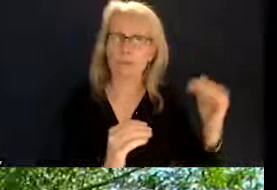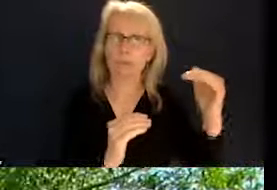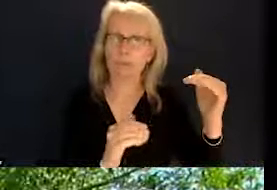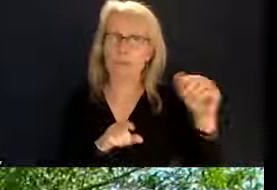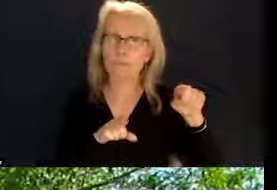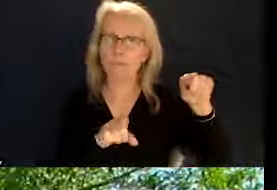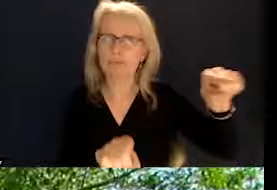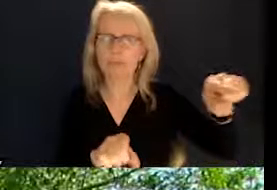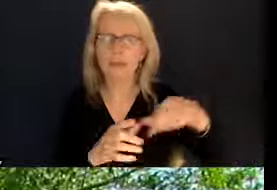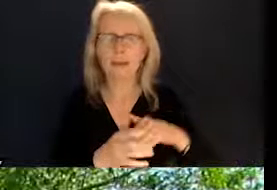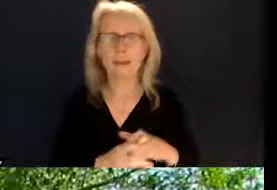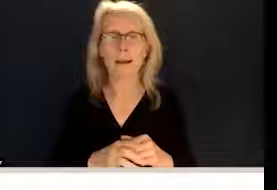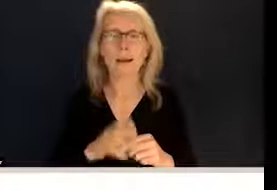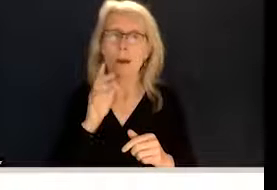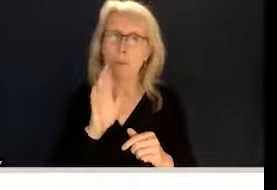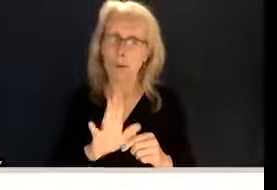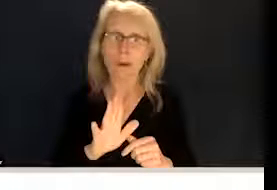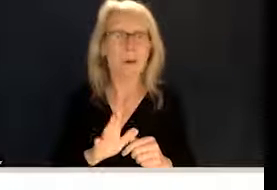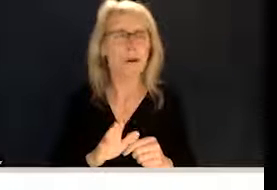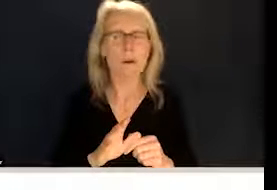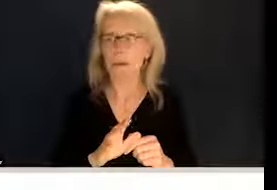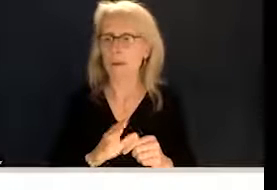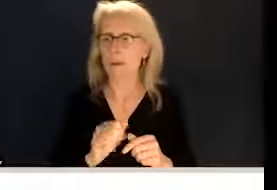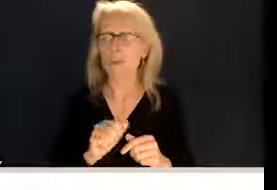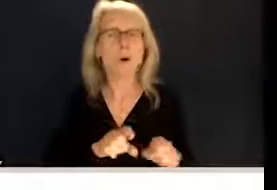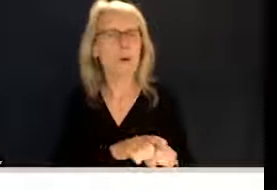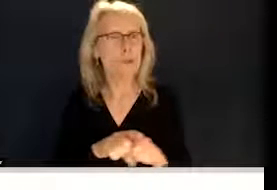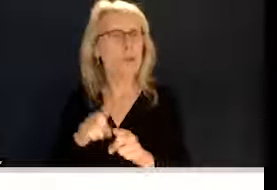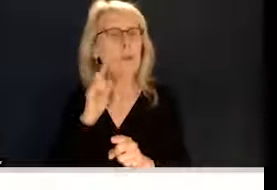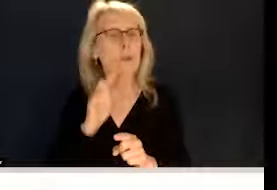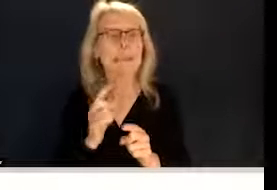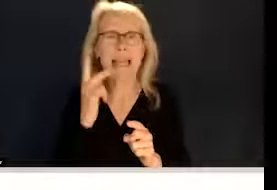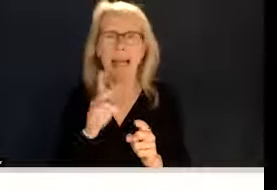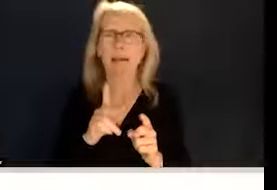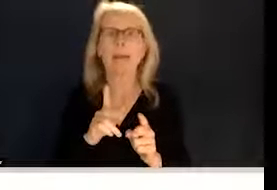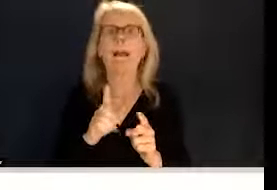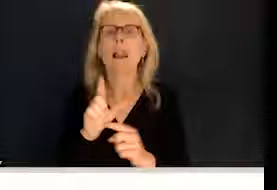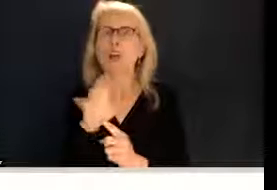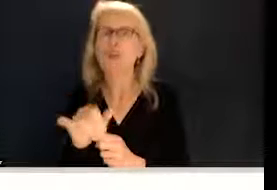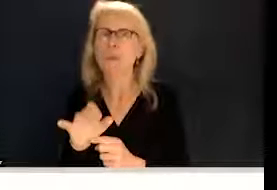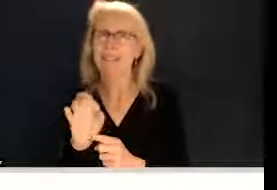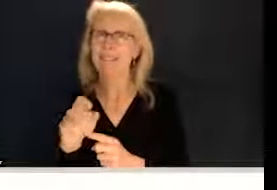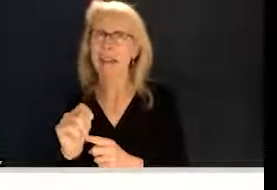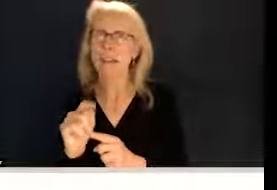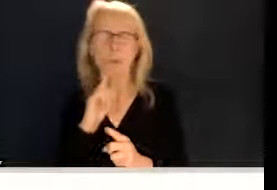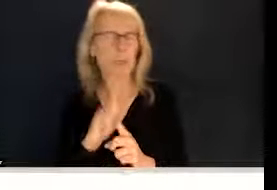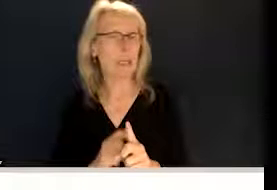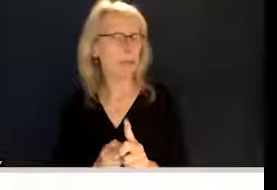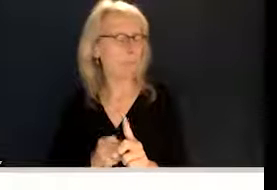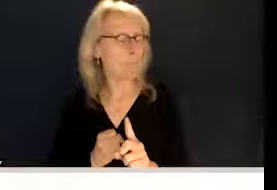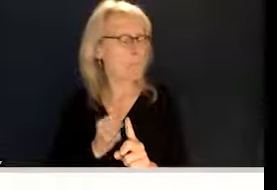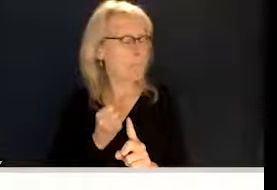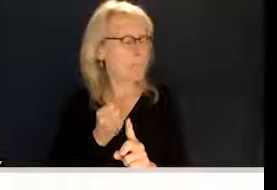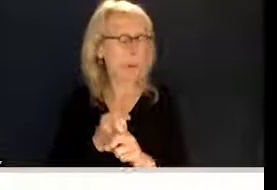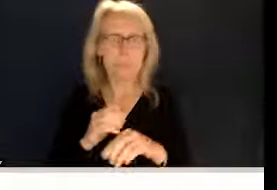bit, but it should be noted that this luxury effect is found at every single trophic level, from